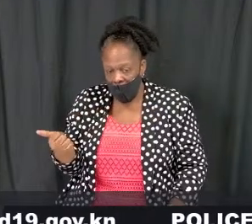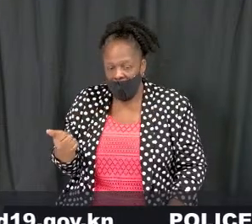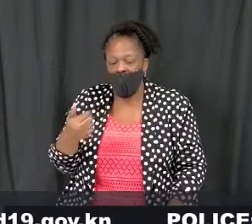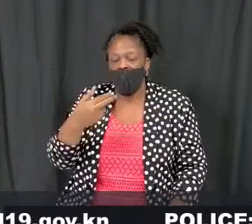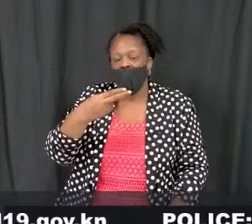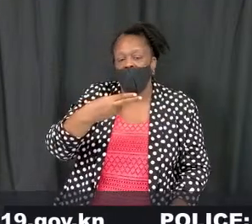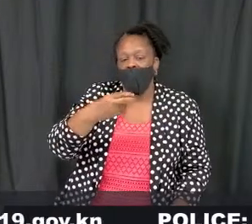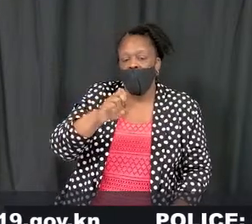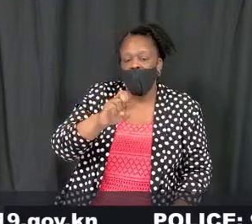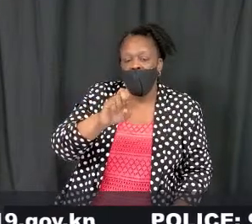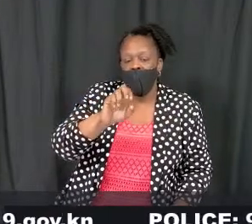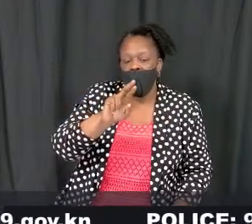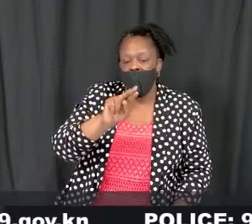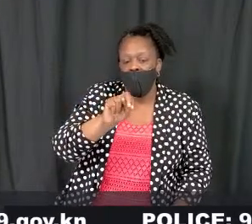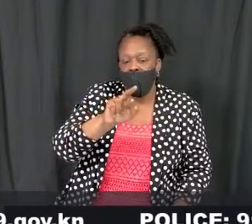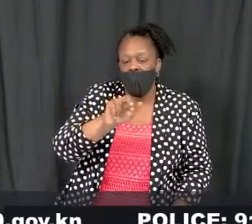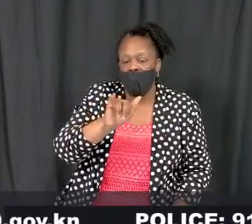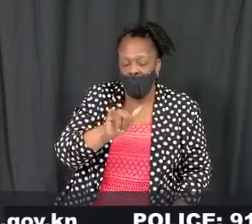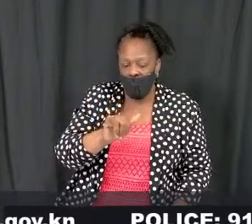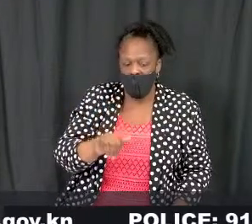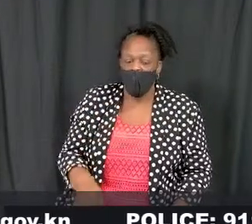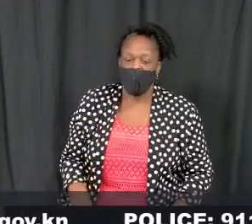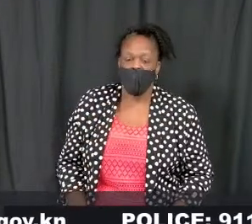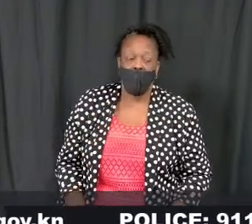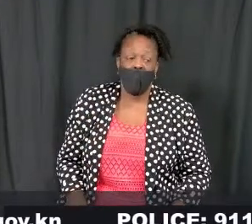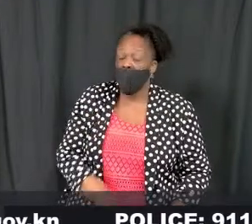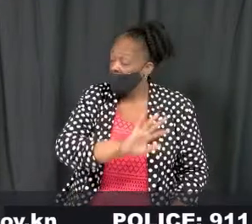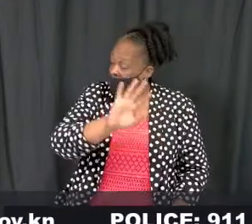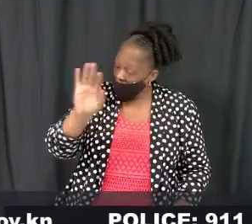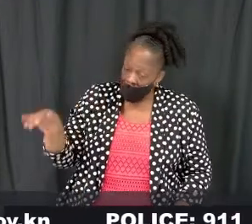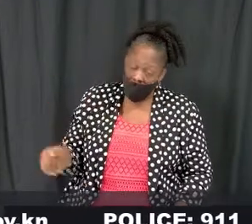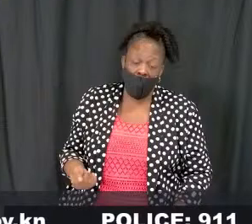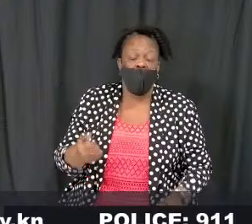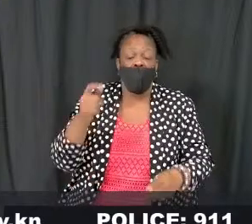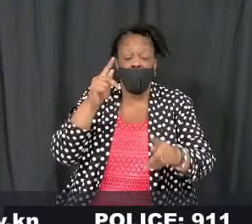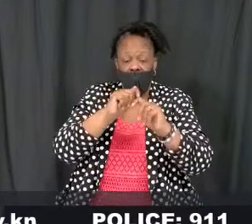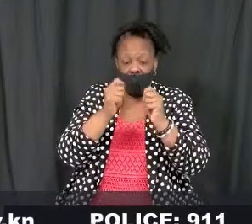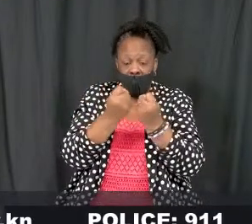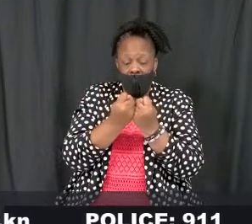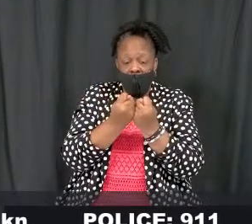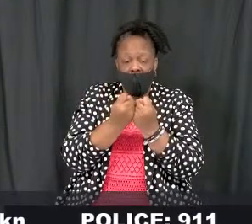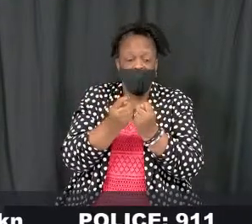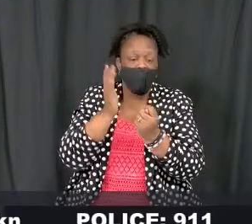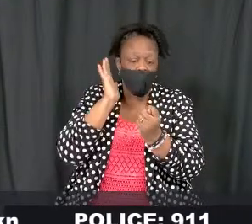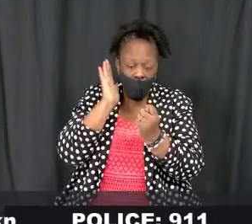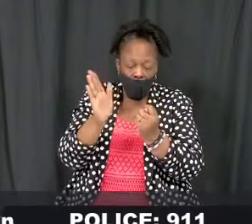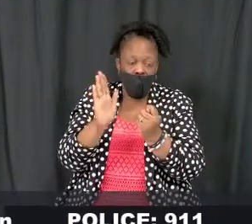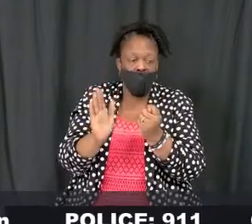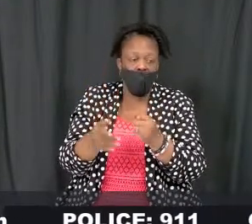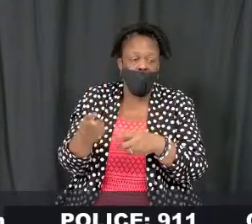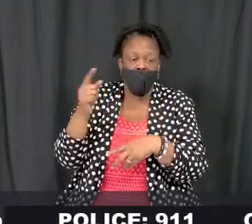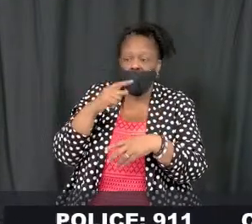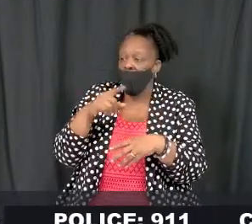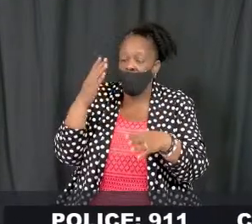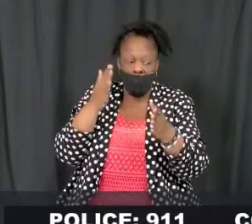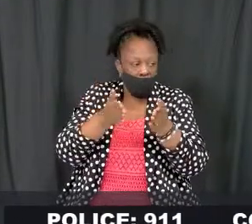COVID-19 Task Force within the next few days will be engaging many stakeholders within society or